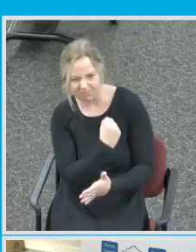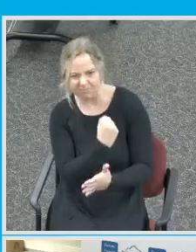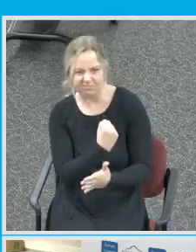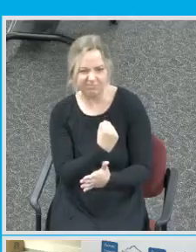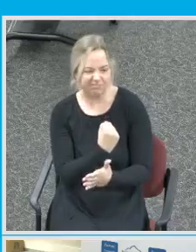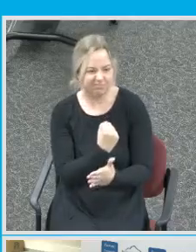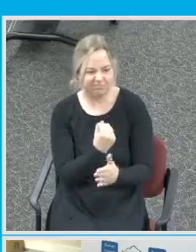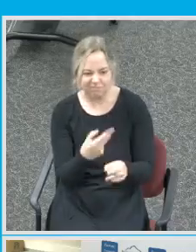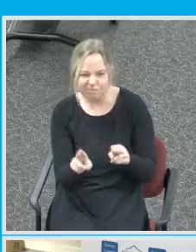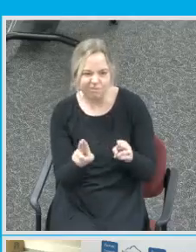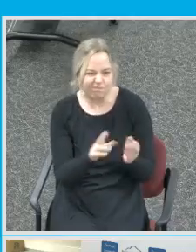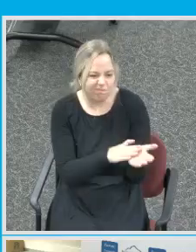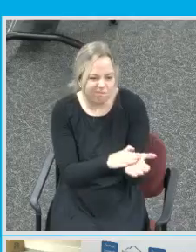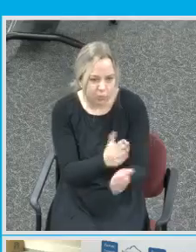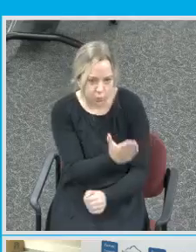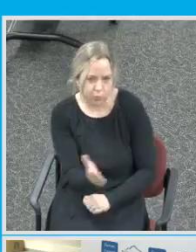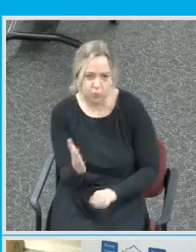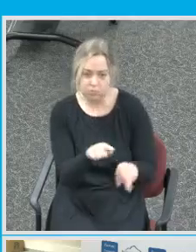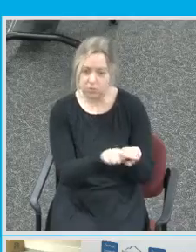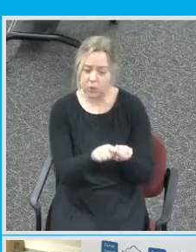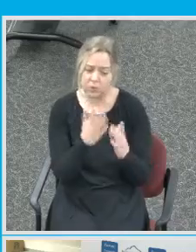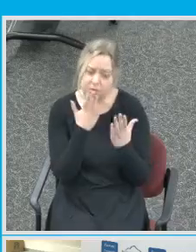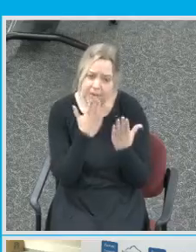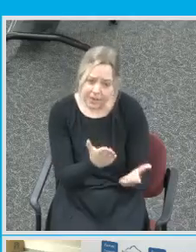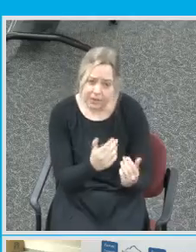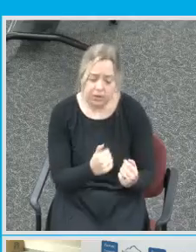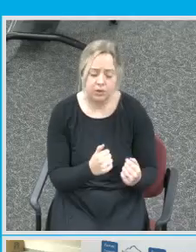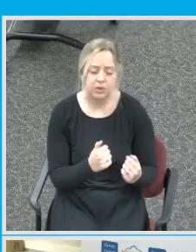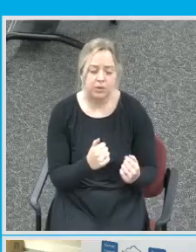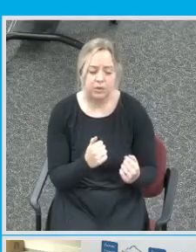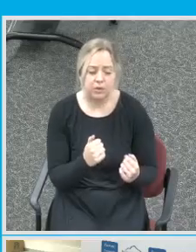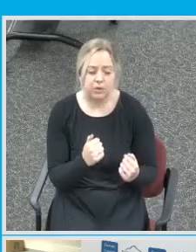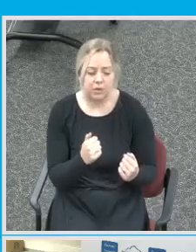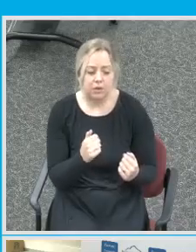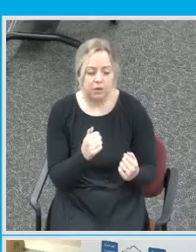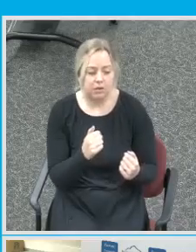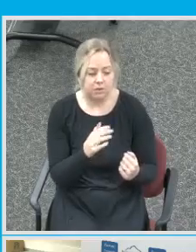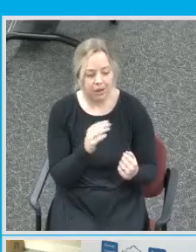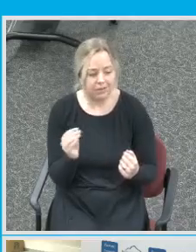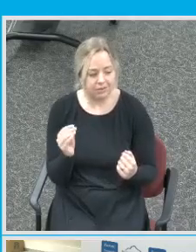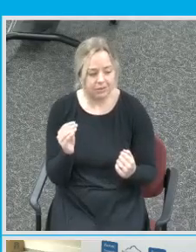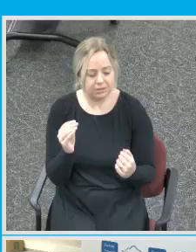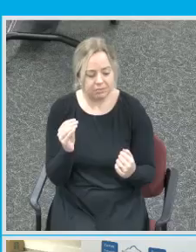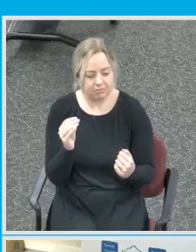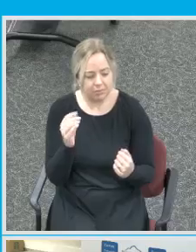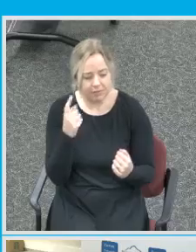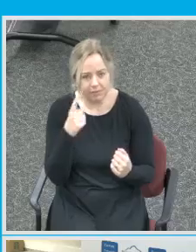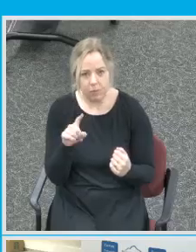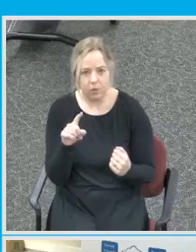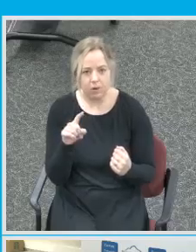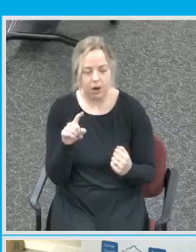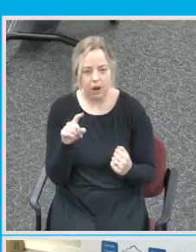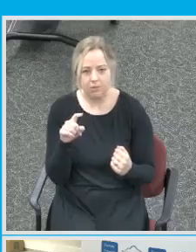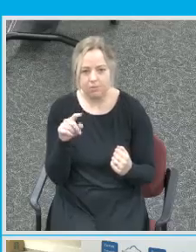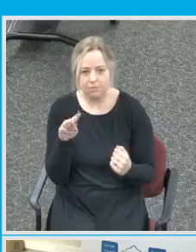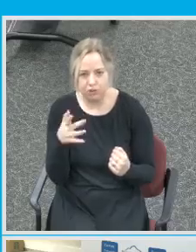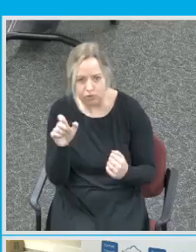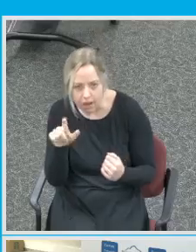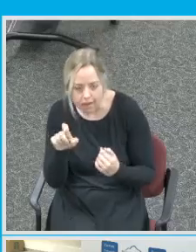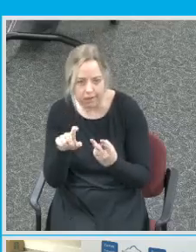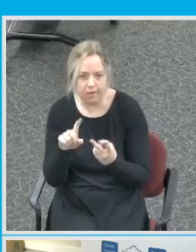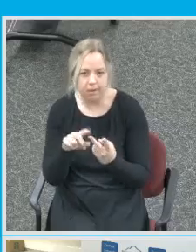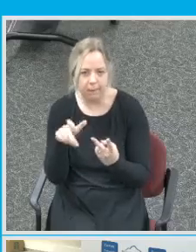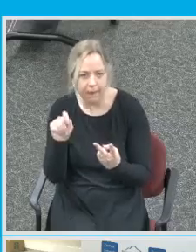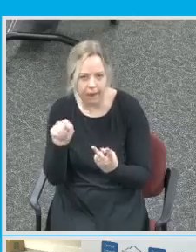to acknowledge you and also thank you, and of course the Office of Communication. Can't forget Pamela and Michelle as well,